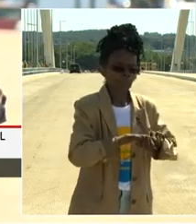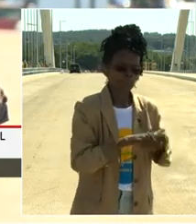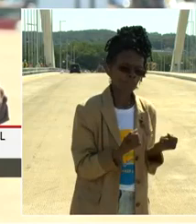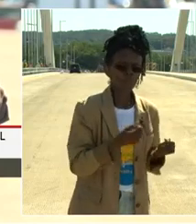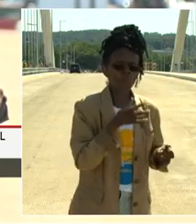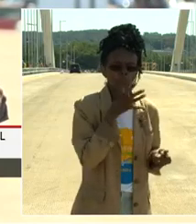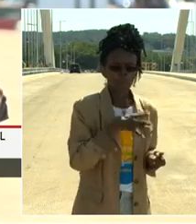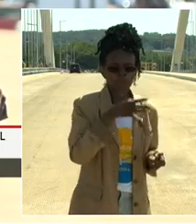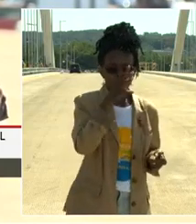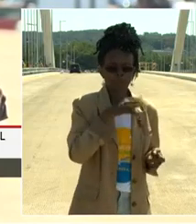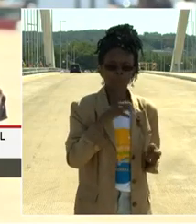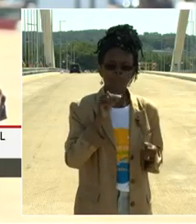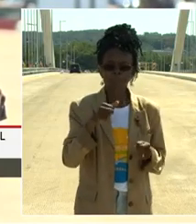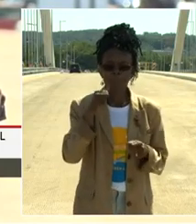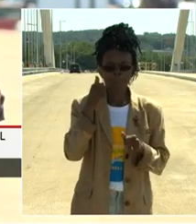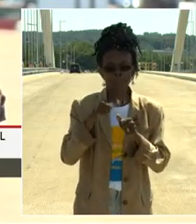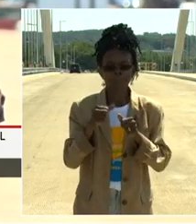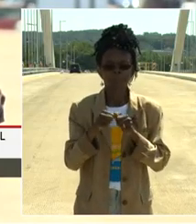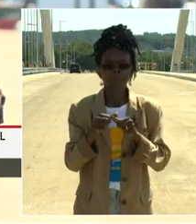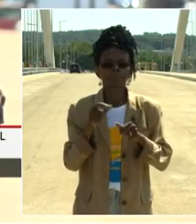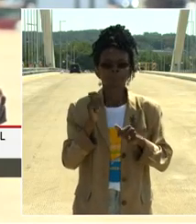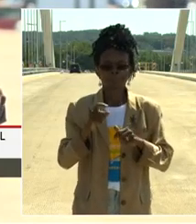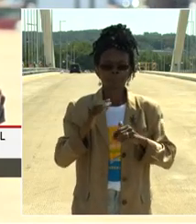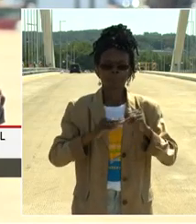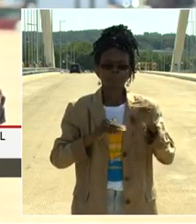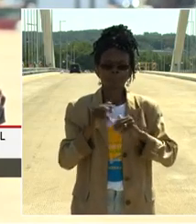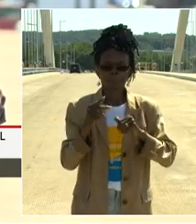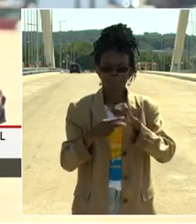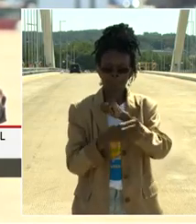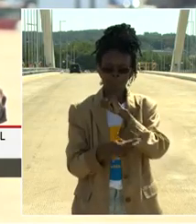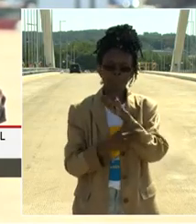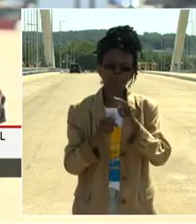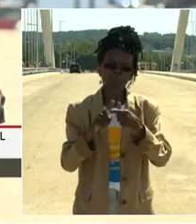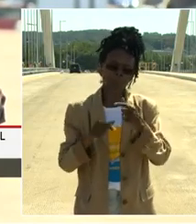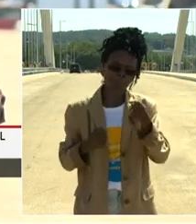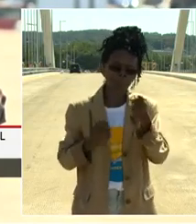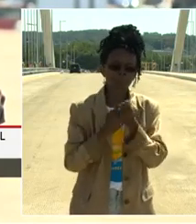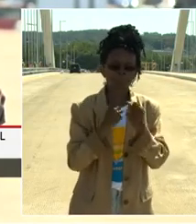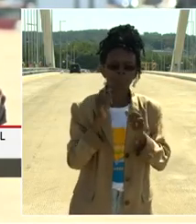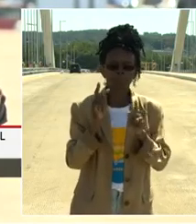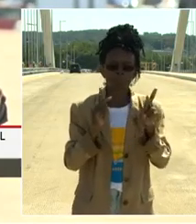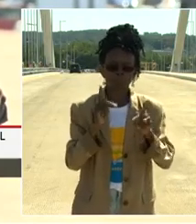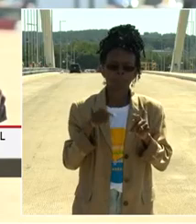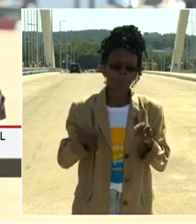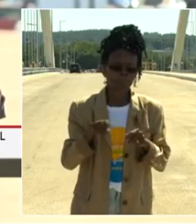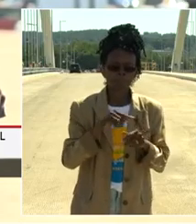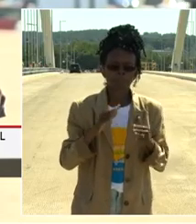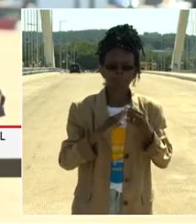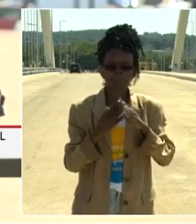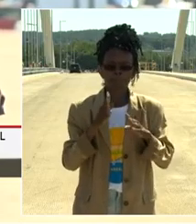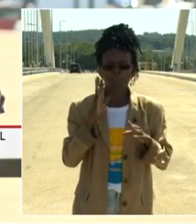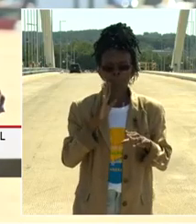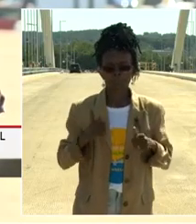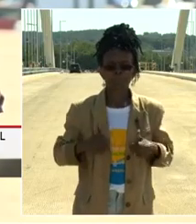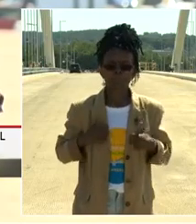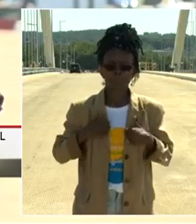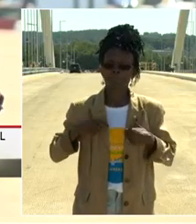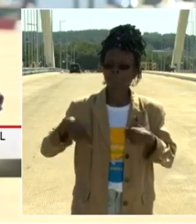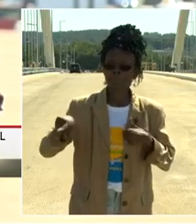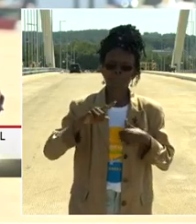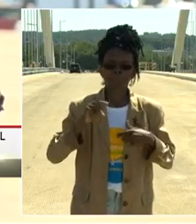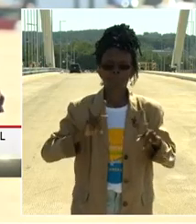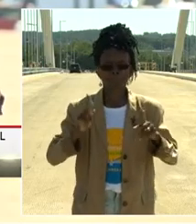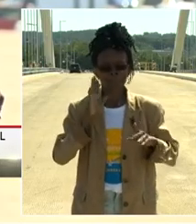the people up in Washington, D.C. So as the city thrives, that the people of Washington, D.C. thrives as well. And I want to thank our mayor, Muriel Bowser, for her